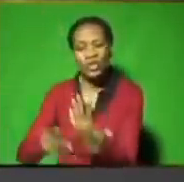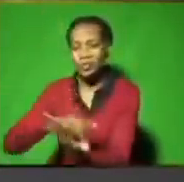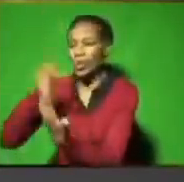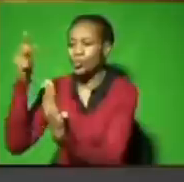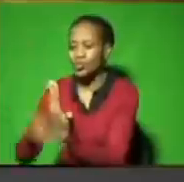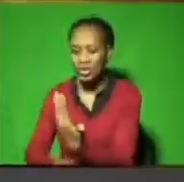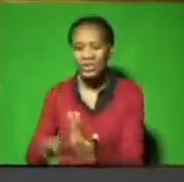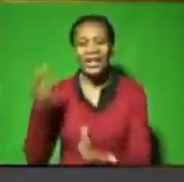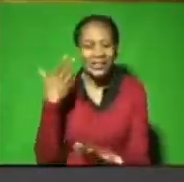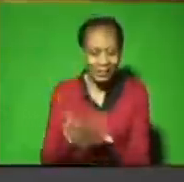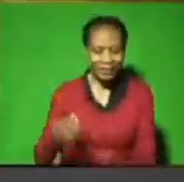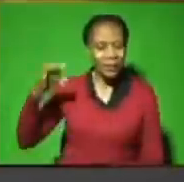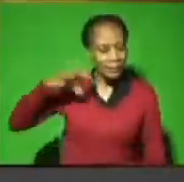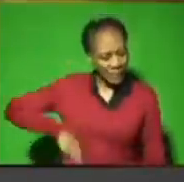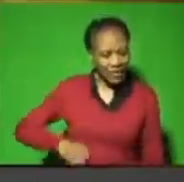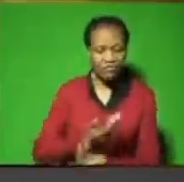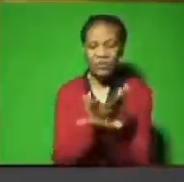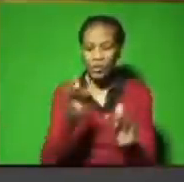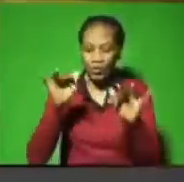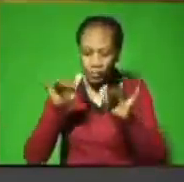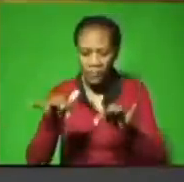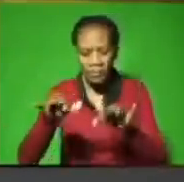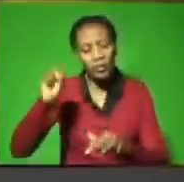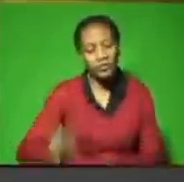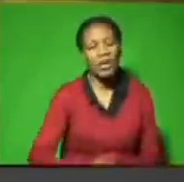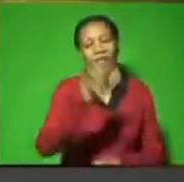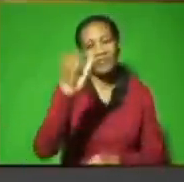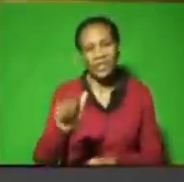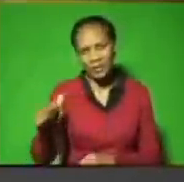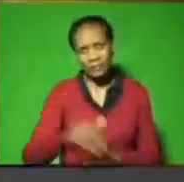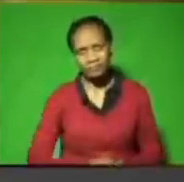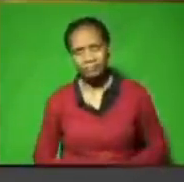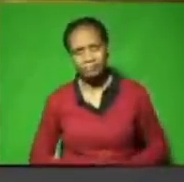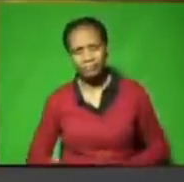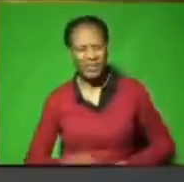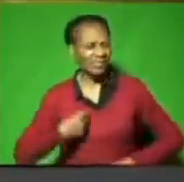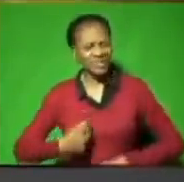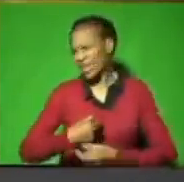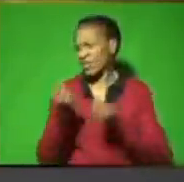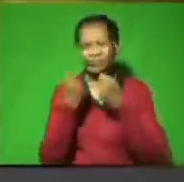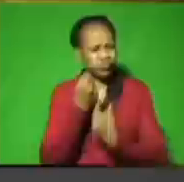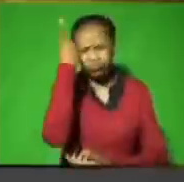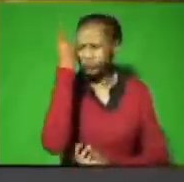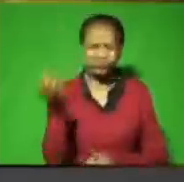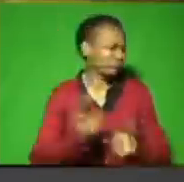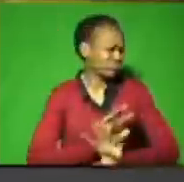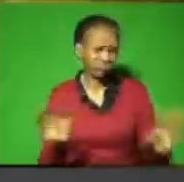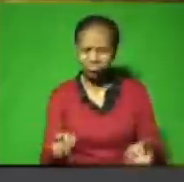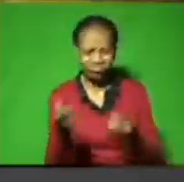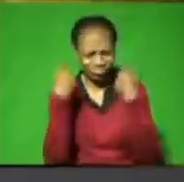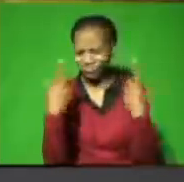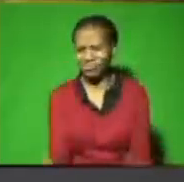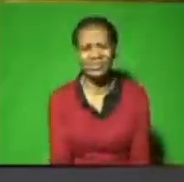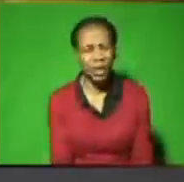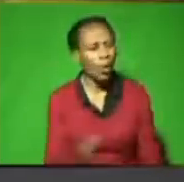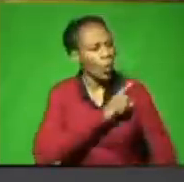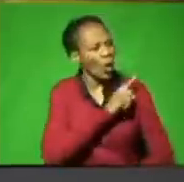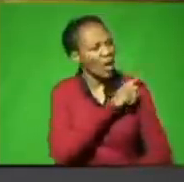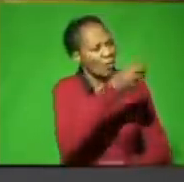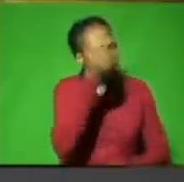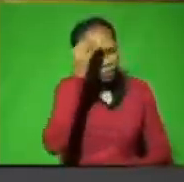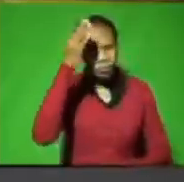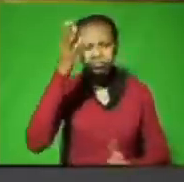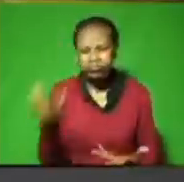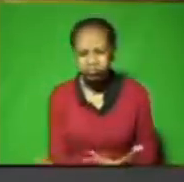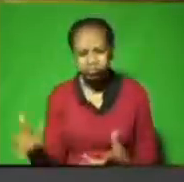are beneficial to the people of South Africa. We don't understand. Why did you take intelligence